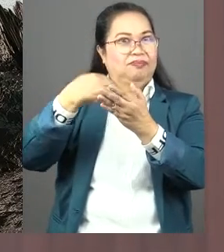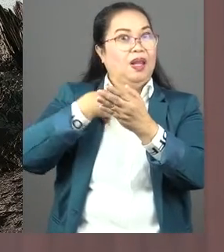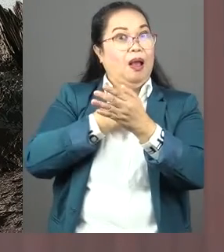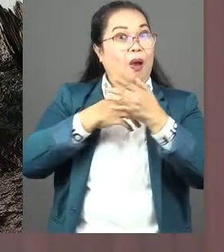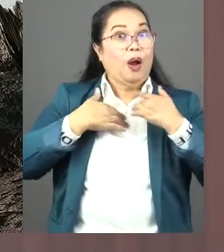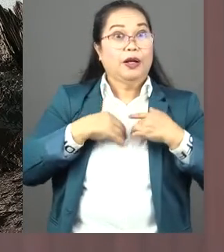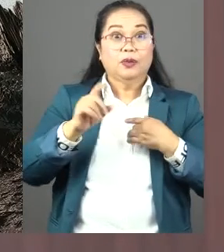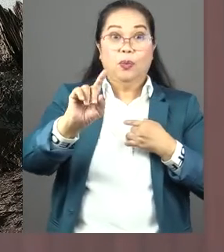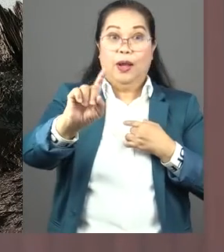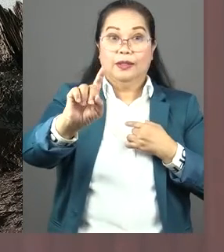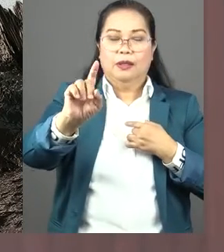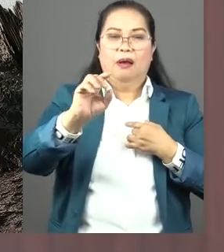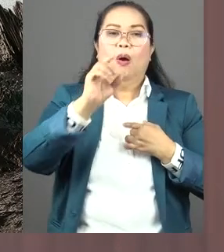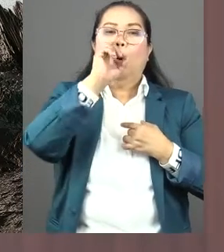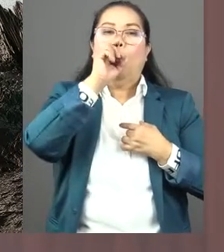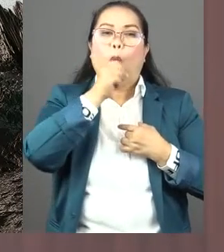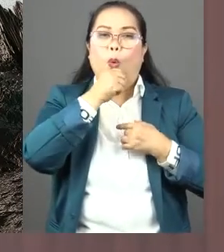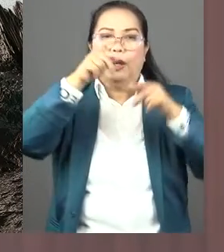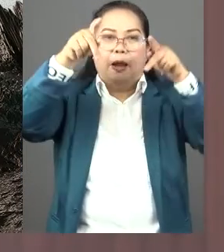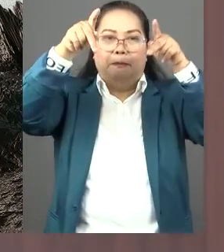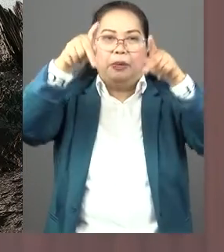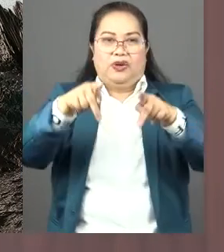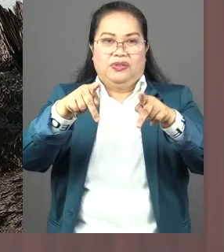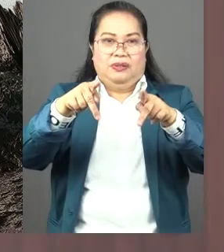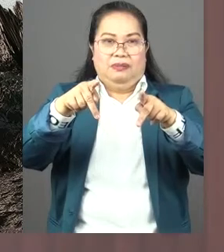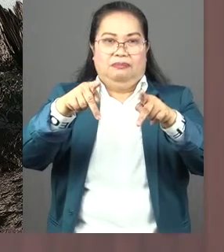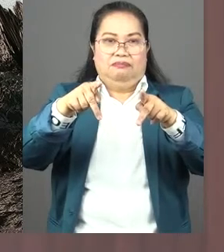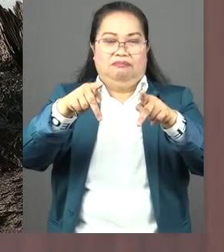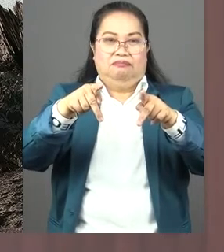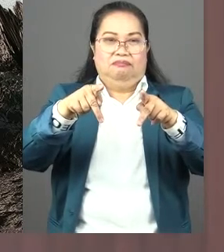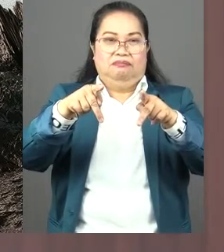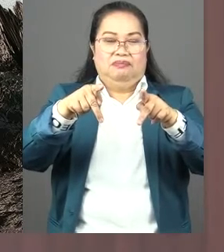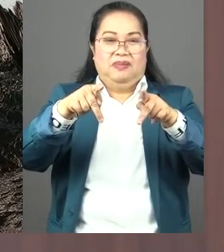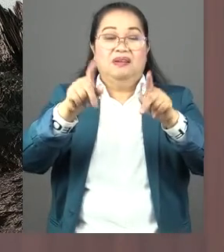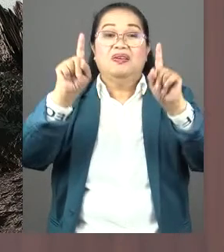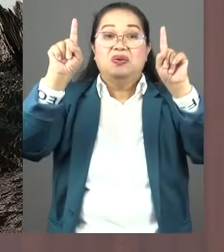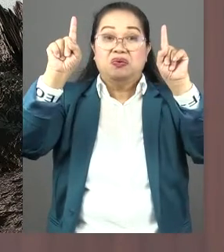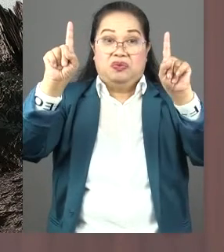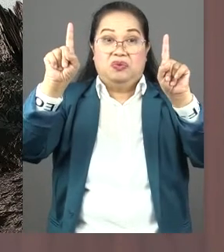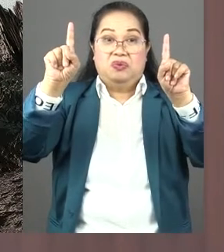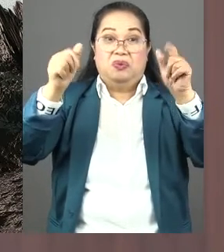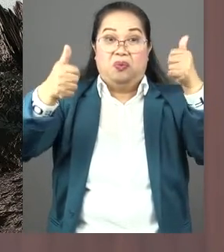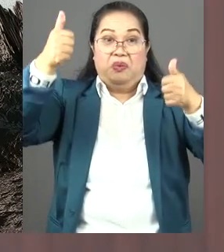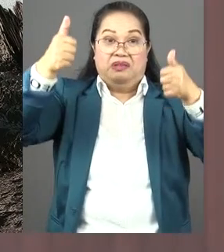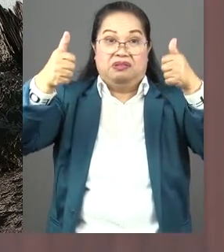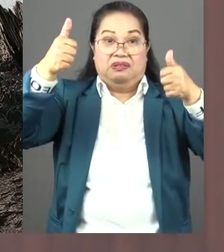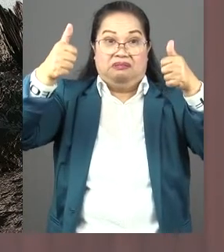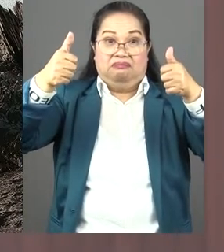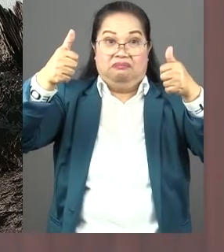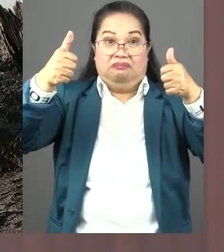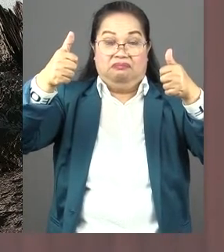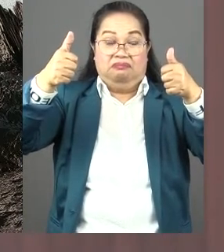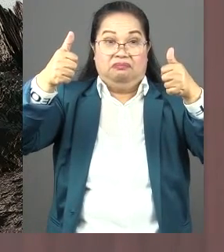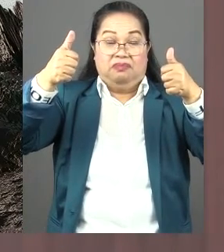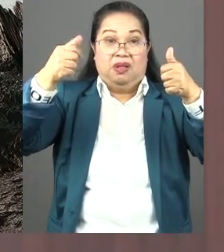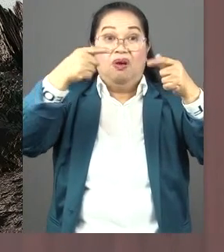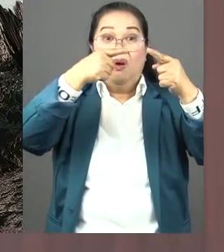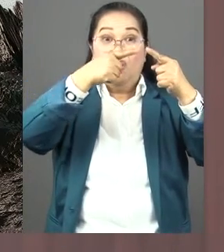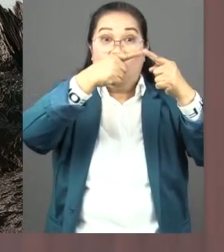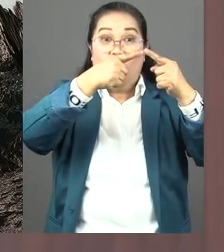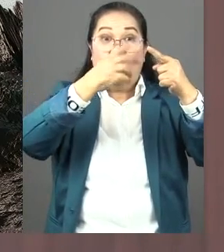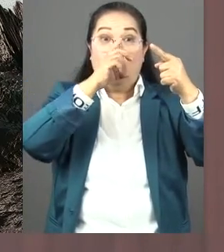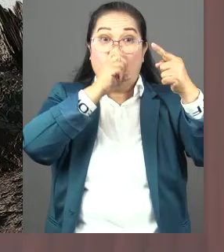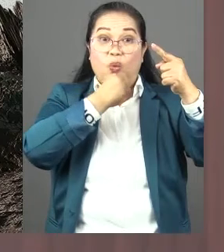hearts is our old nature. It's either or. And when we turn to our old